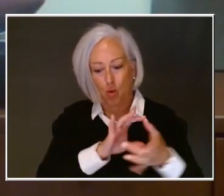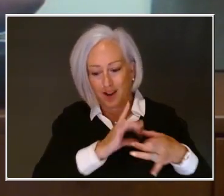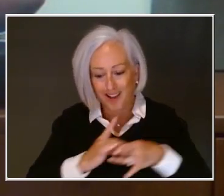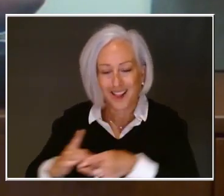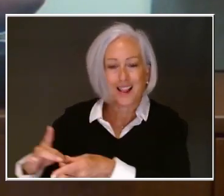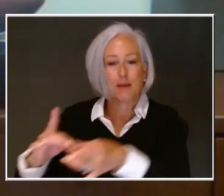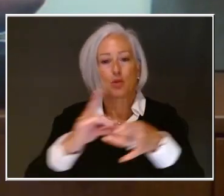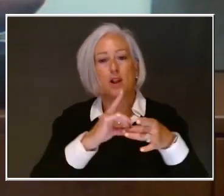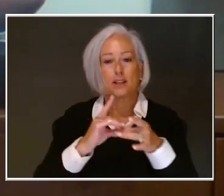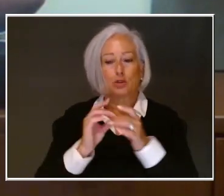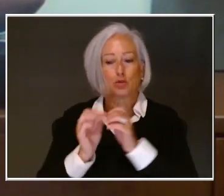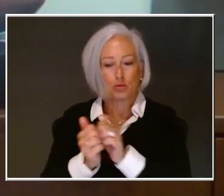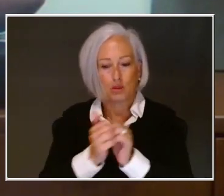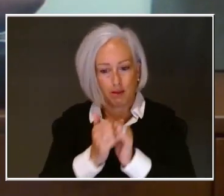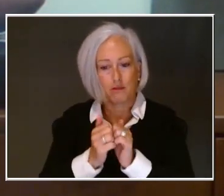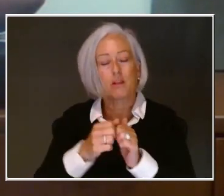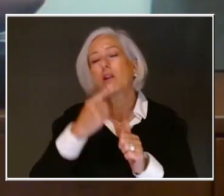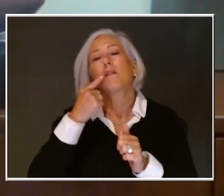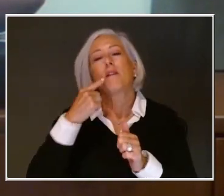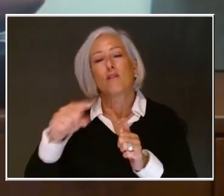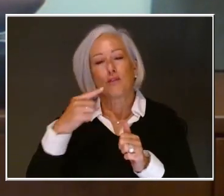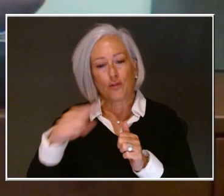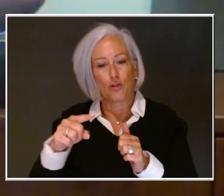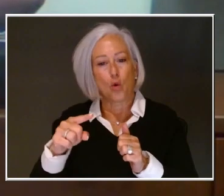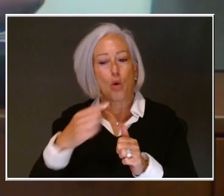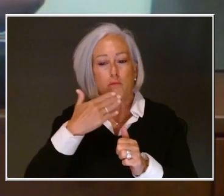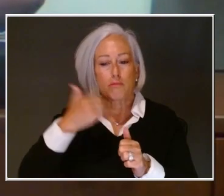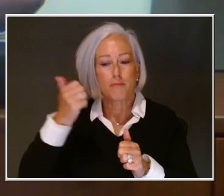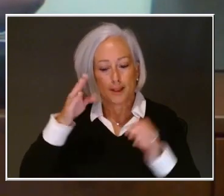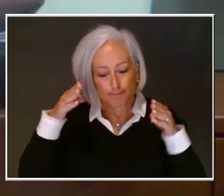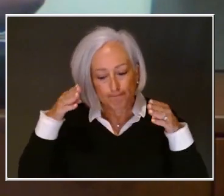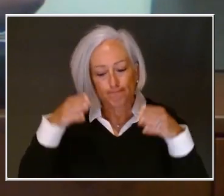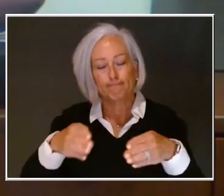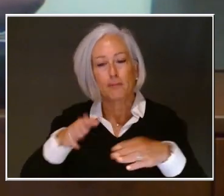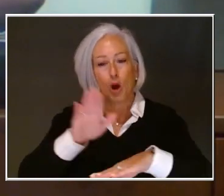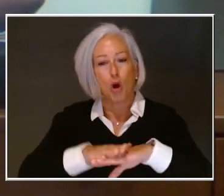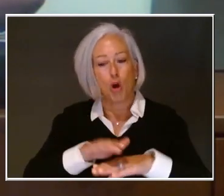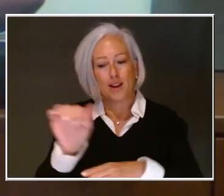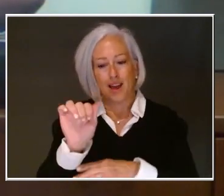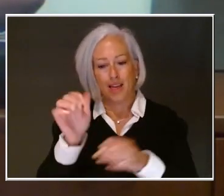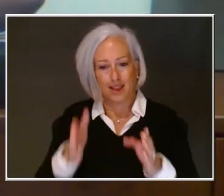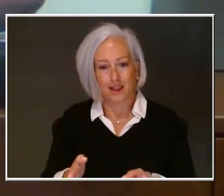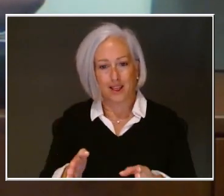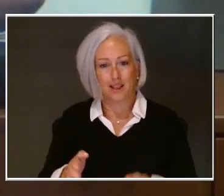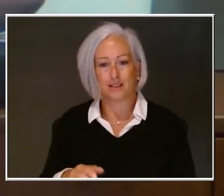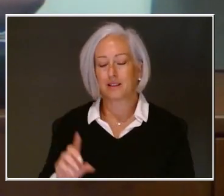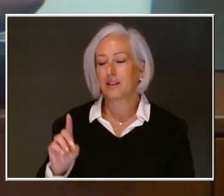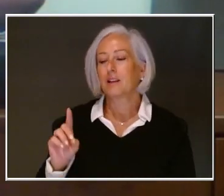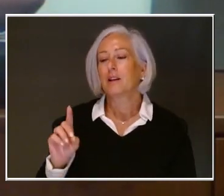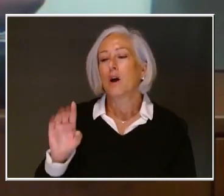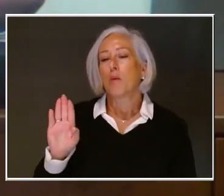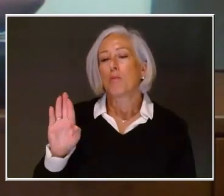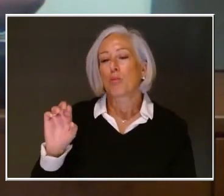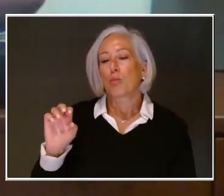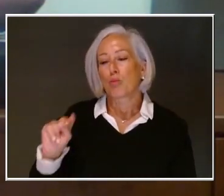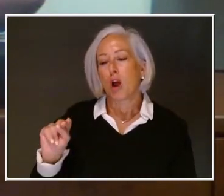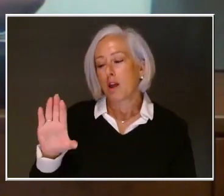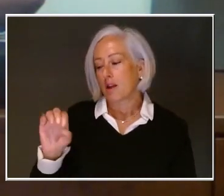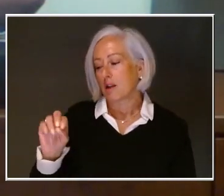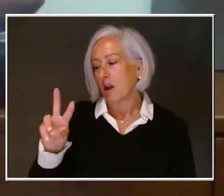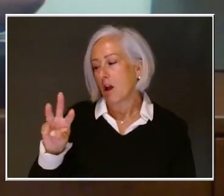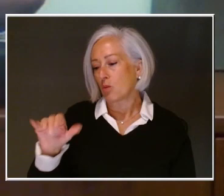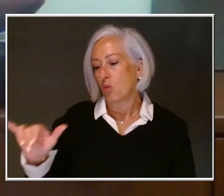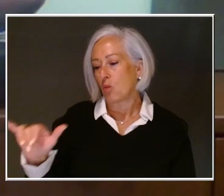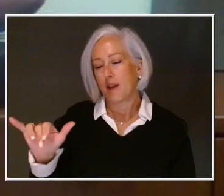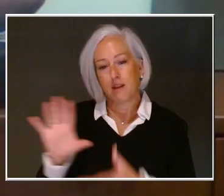the best interest of the athlete, which is really important. And then as Brian Conway mentioned, we